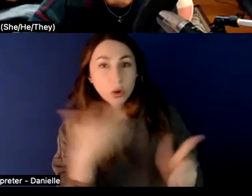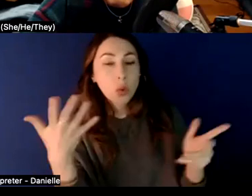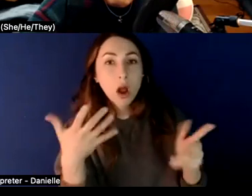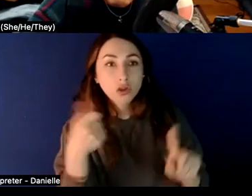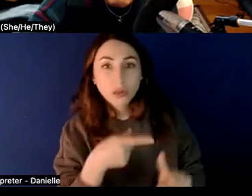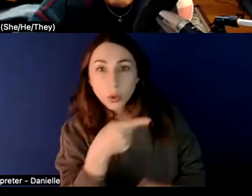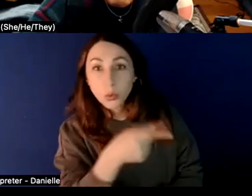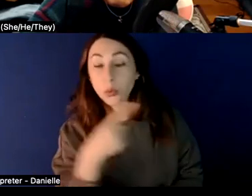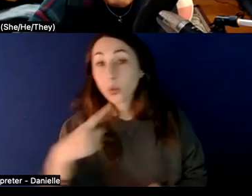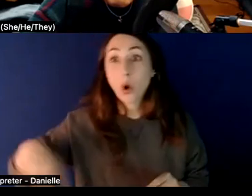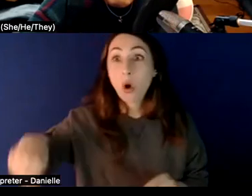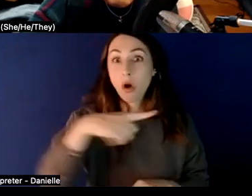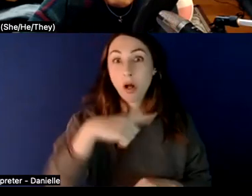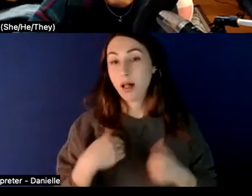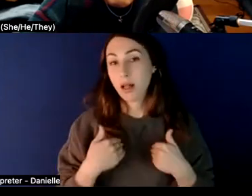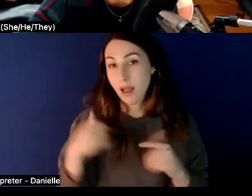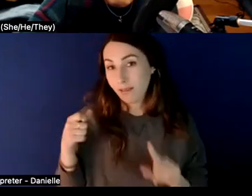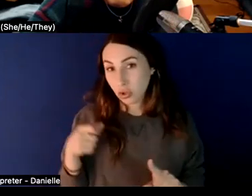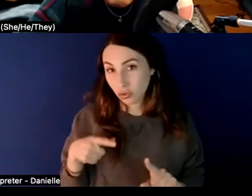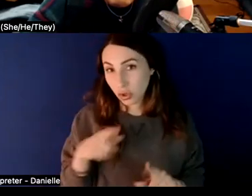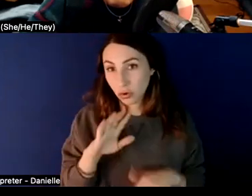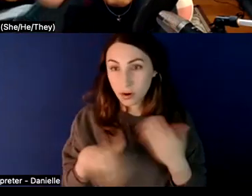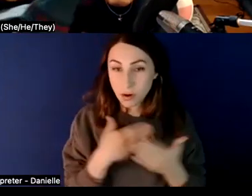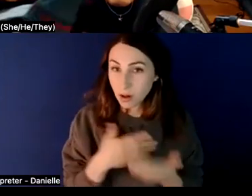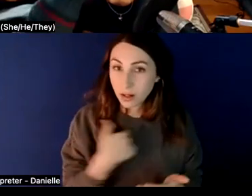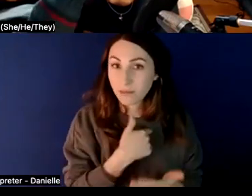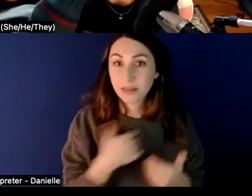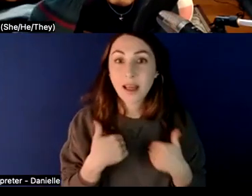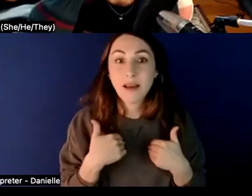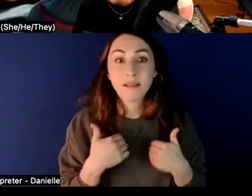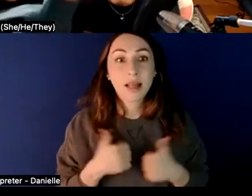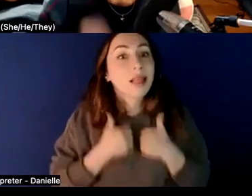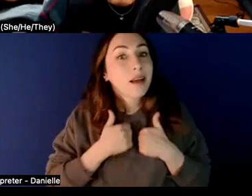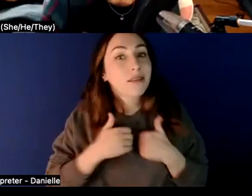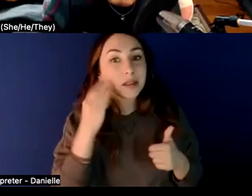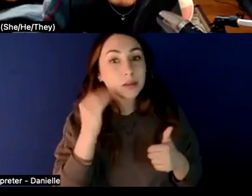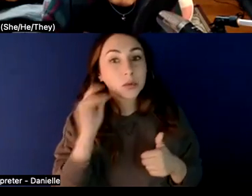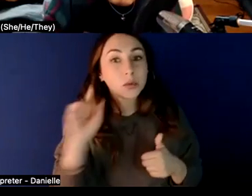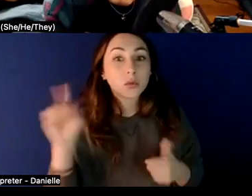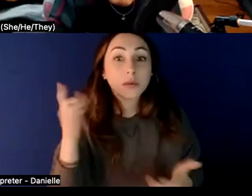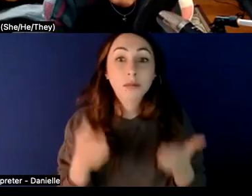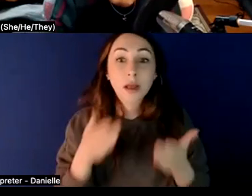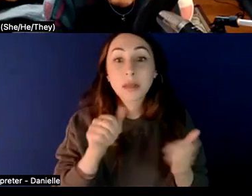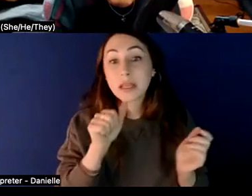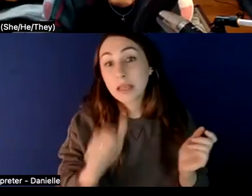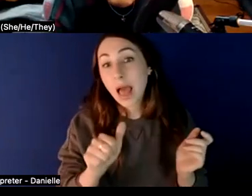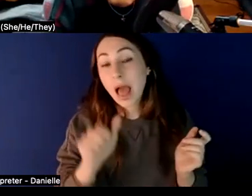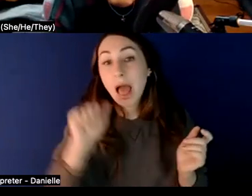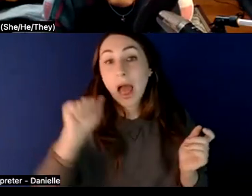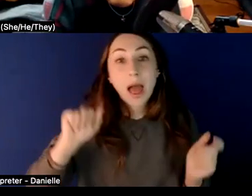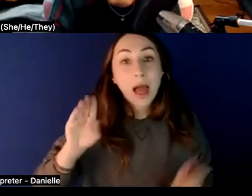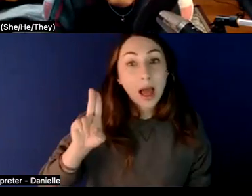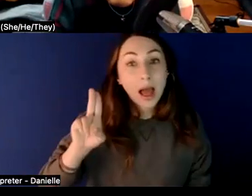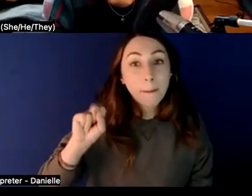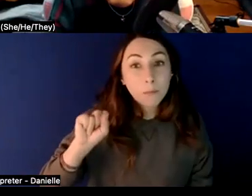with triggers. We all have experiences in life that it wasn't a abusive relationship, but maybe